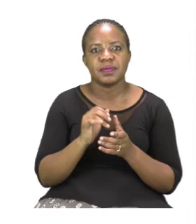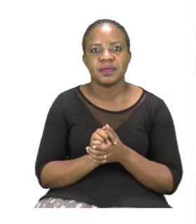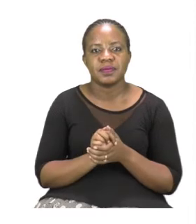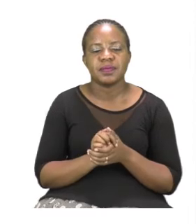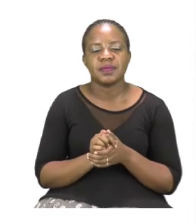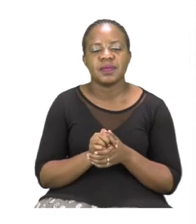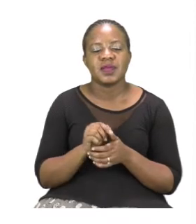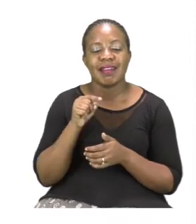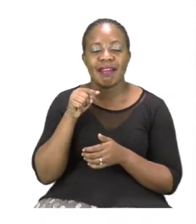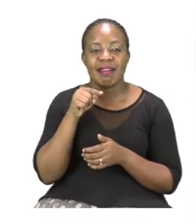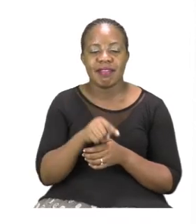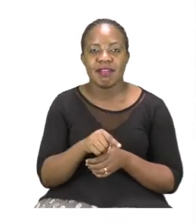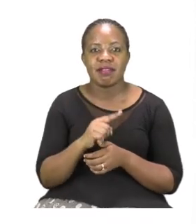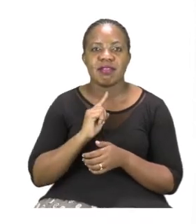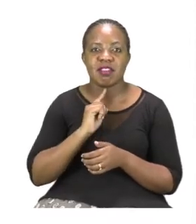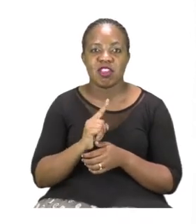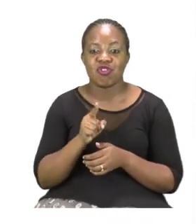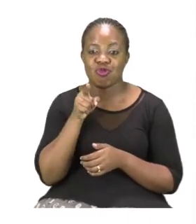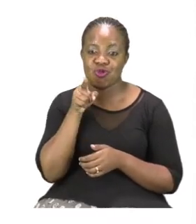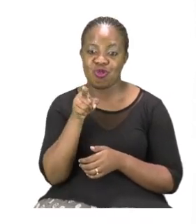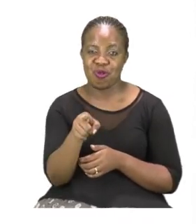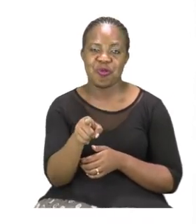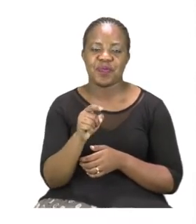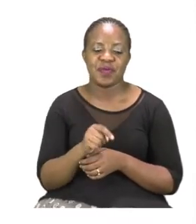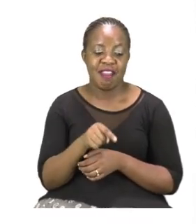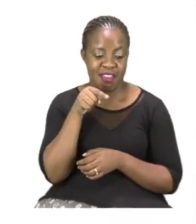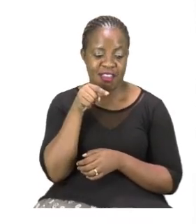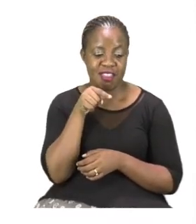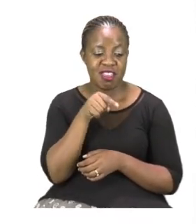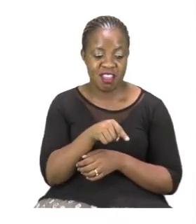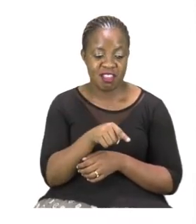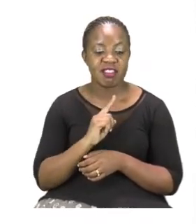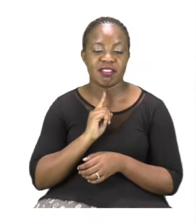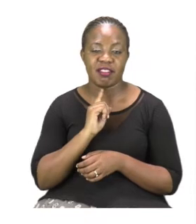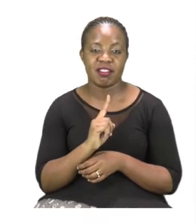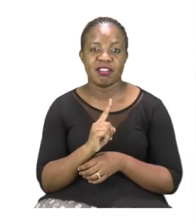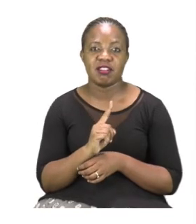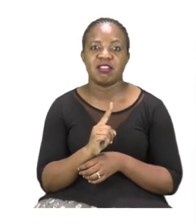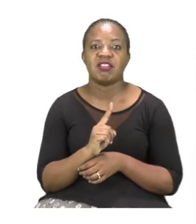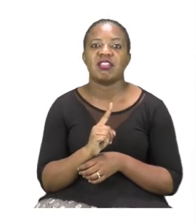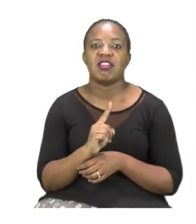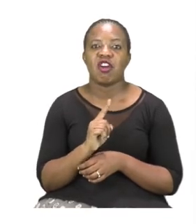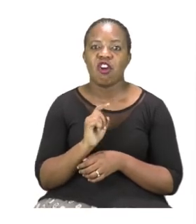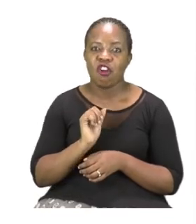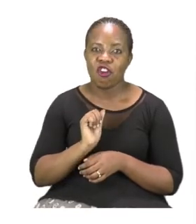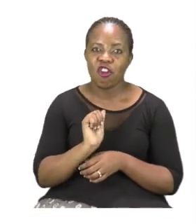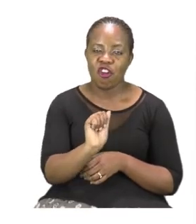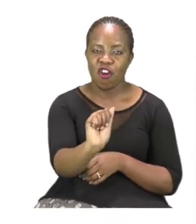this is you. This is your toy.